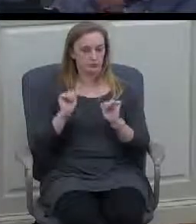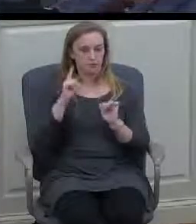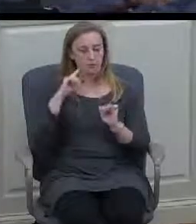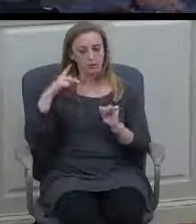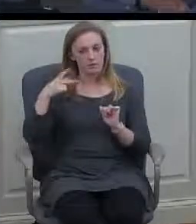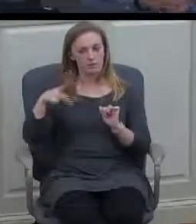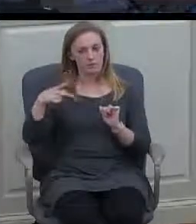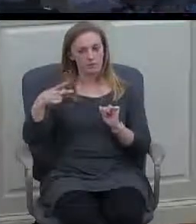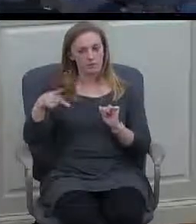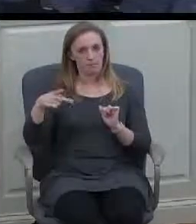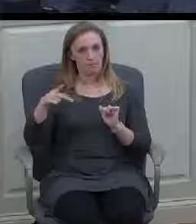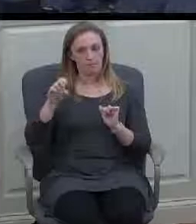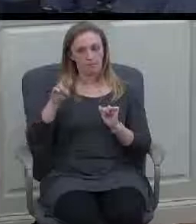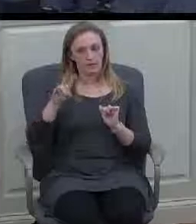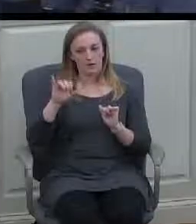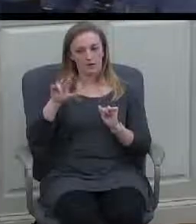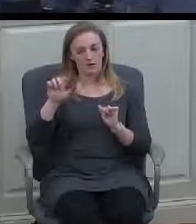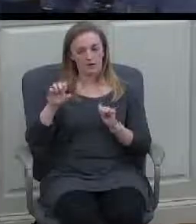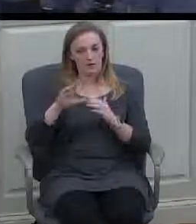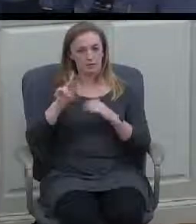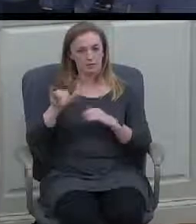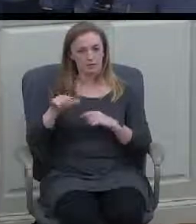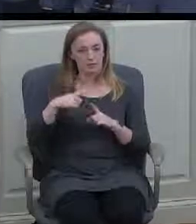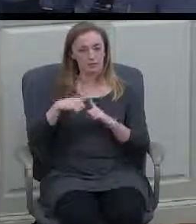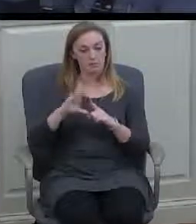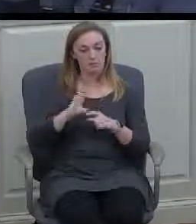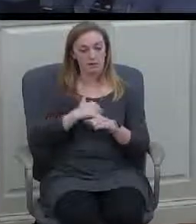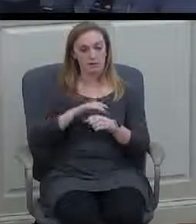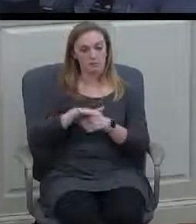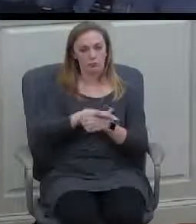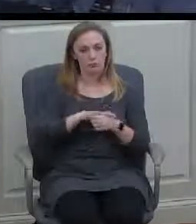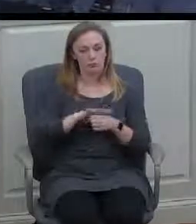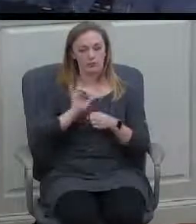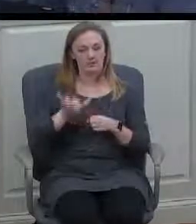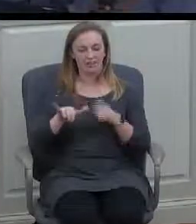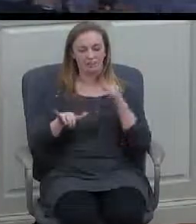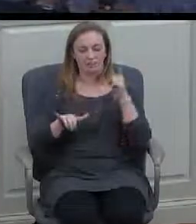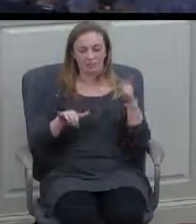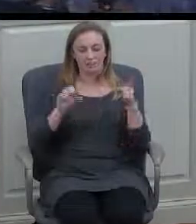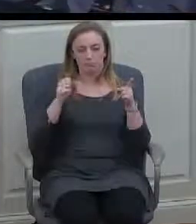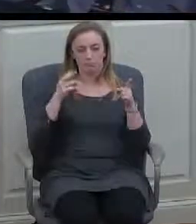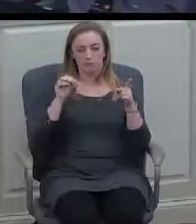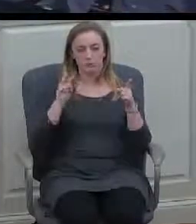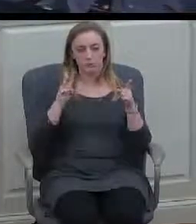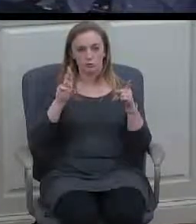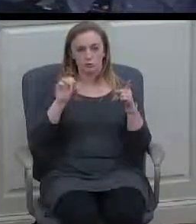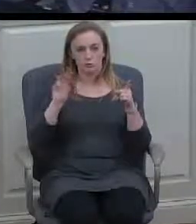Perryville, Kentucky, and in general, our region. And that's at the showroom.